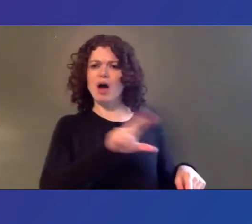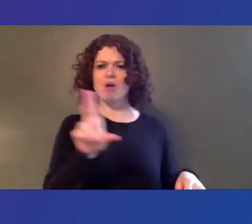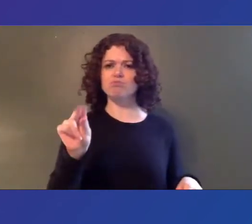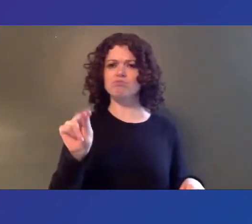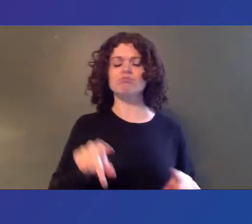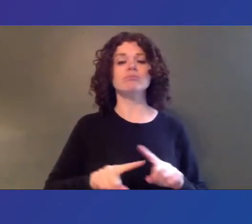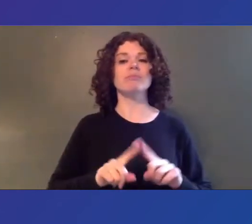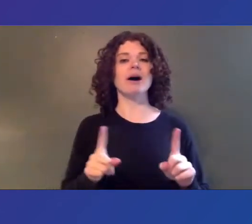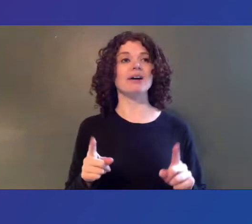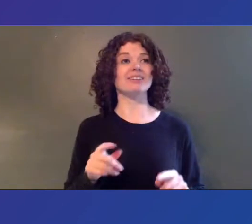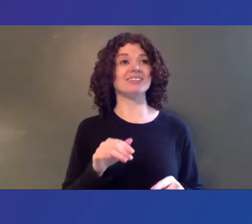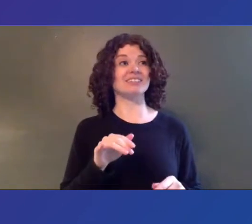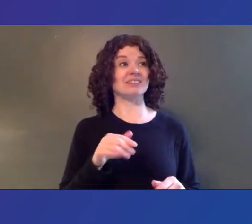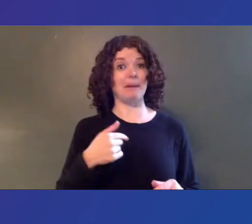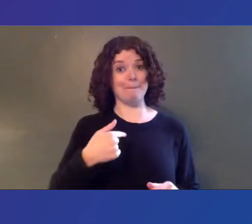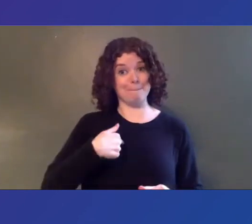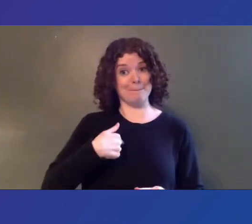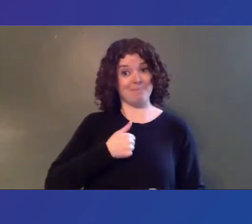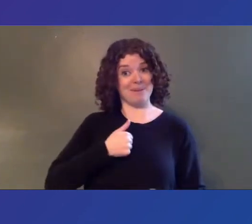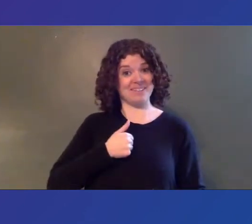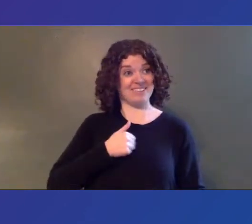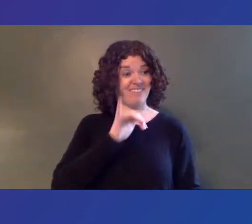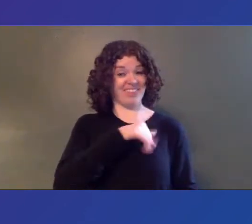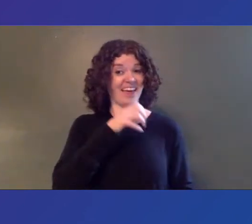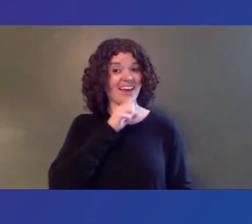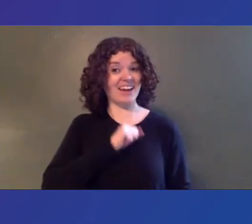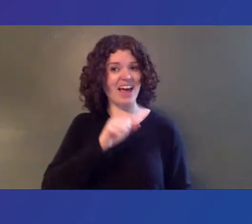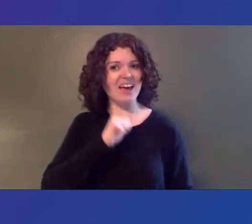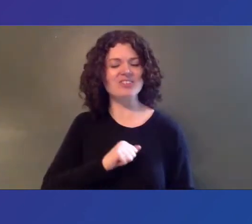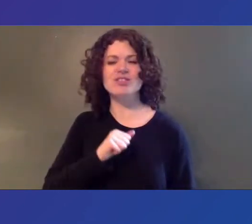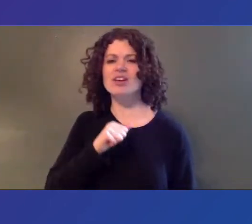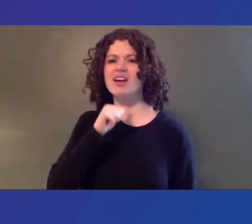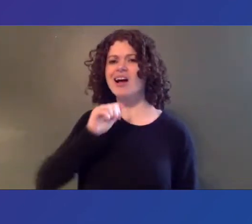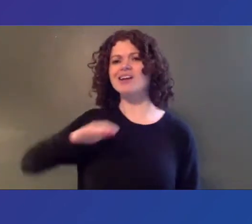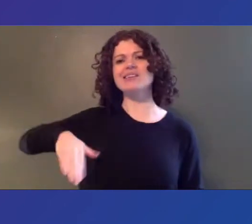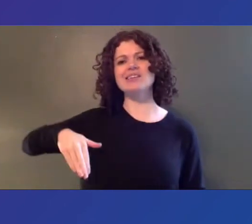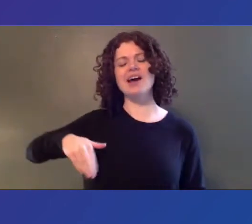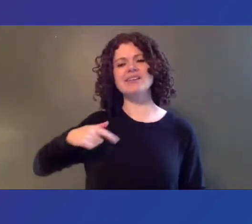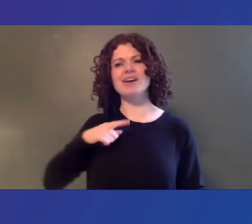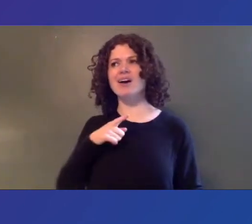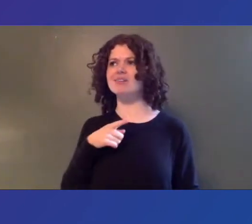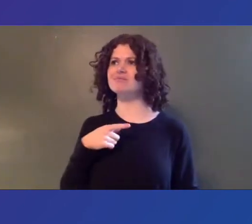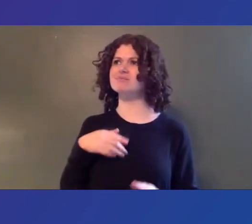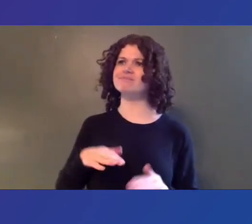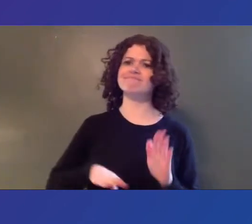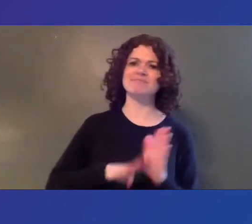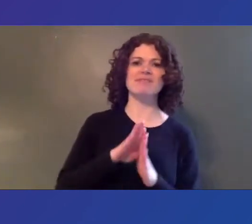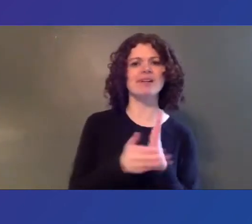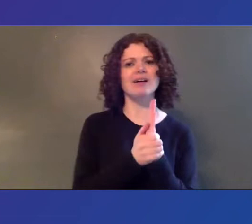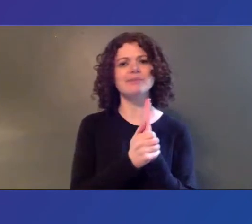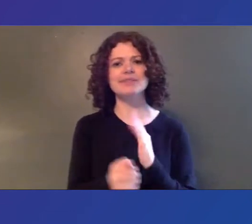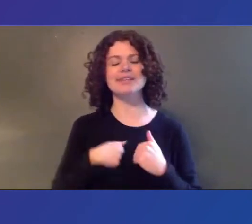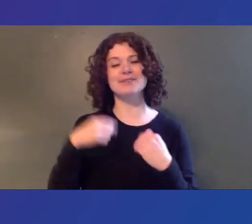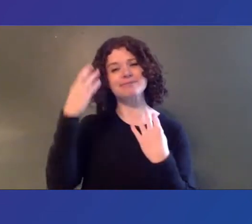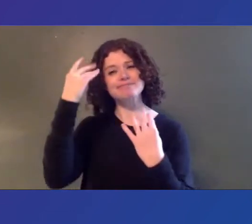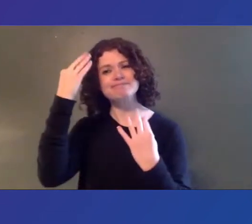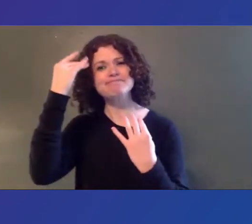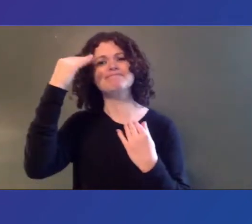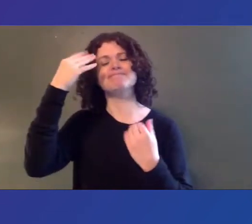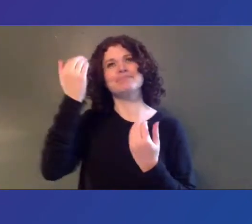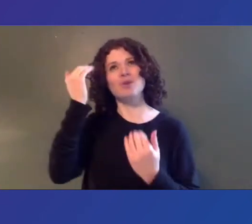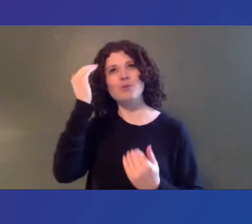that at that age, I was not as reflective and aware and conscious of things as I was when I